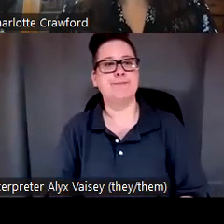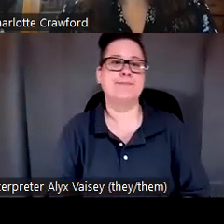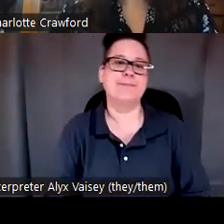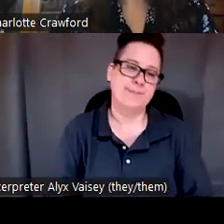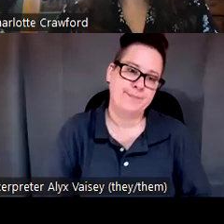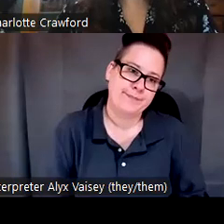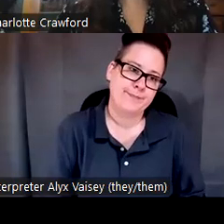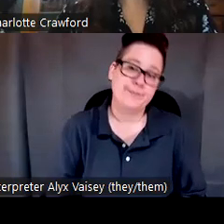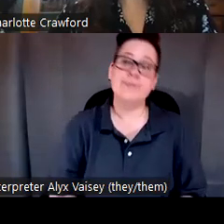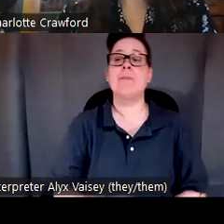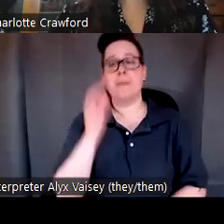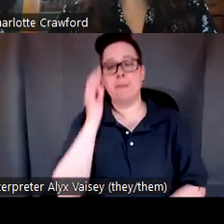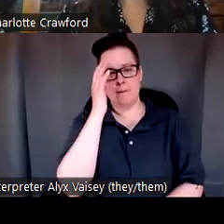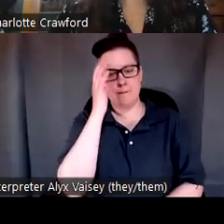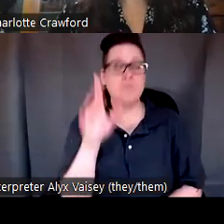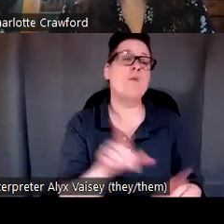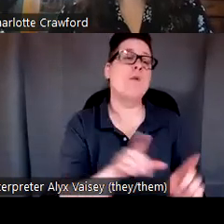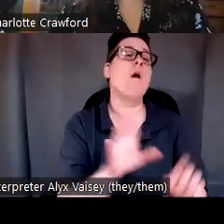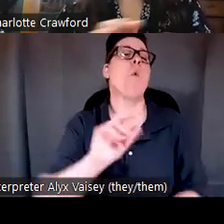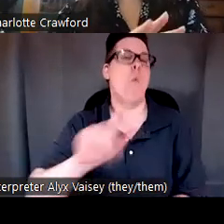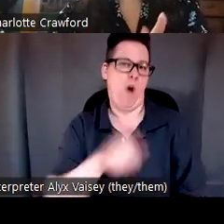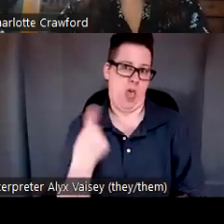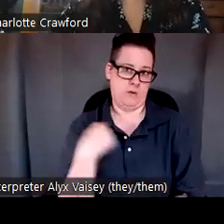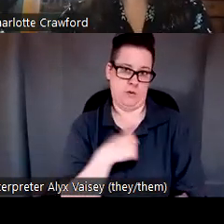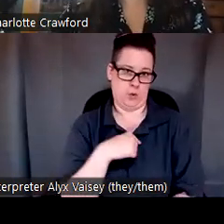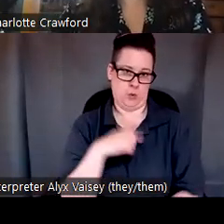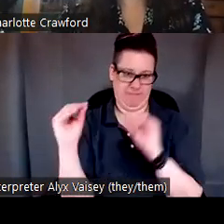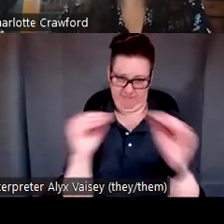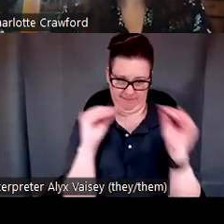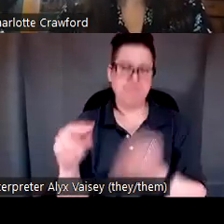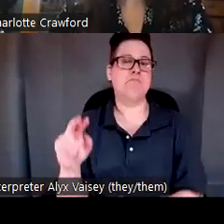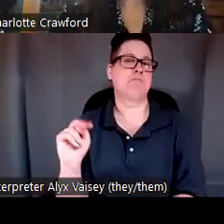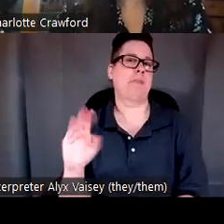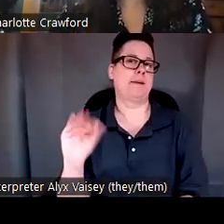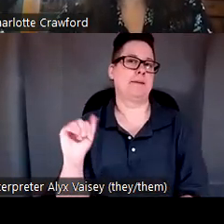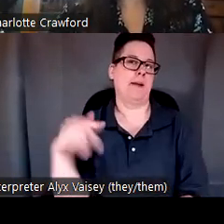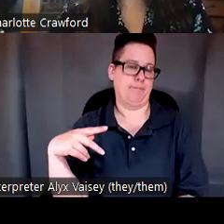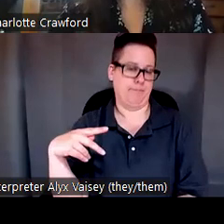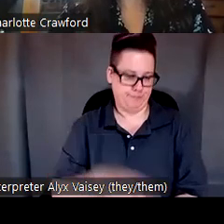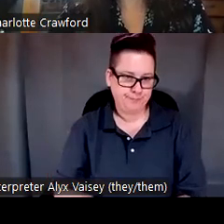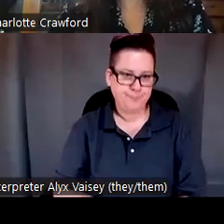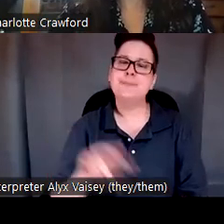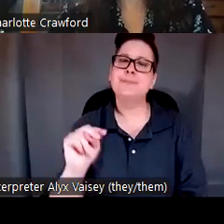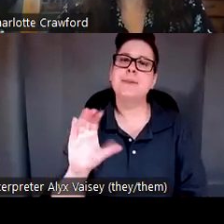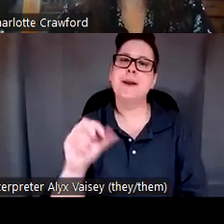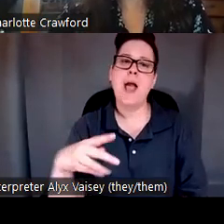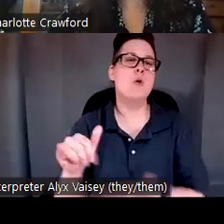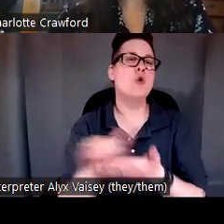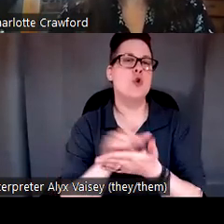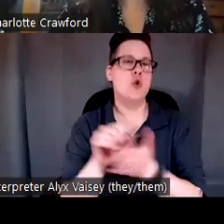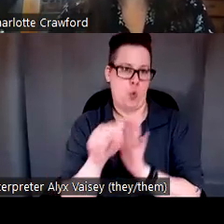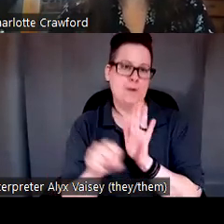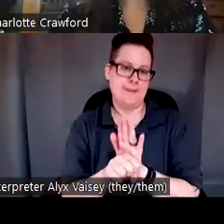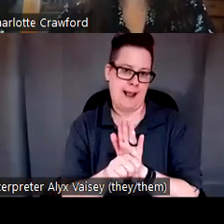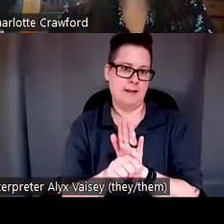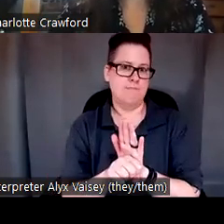So the other thing we talk to people about is the NCAP program. NCAP program is in New York State. I know this.